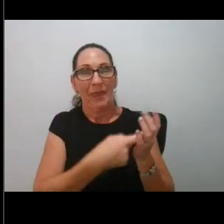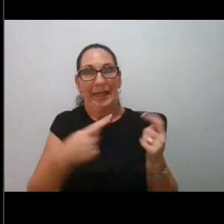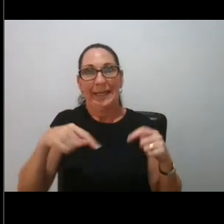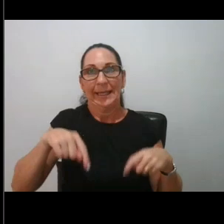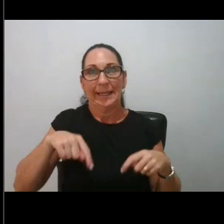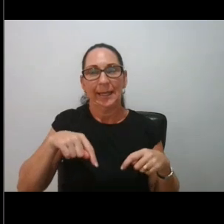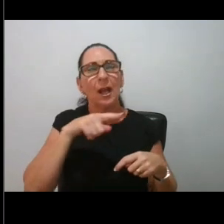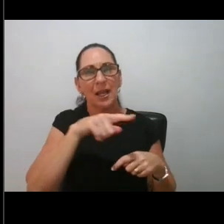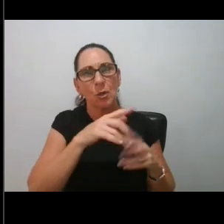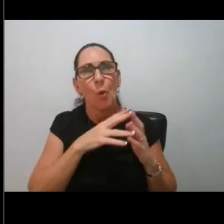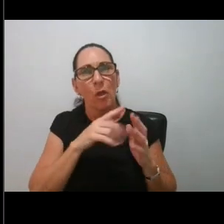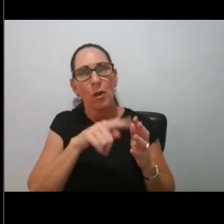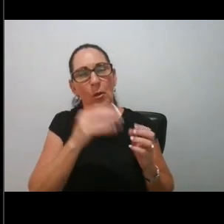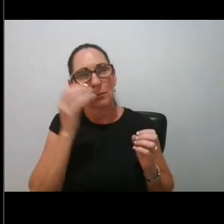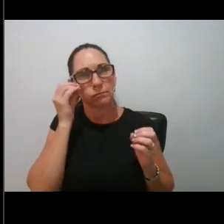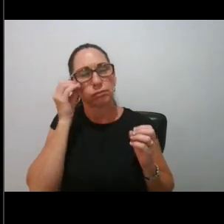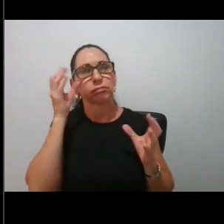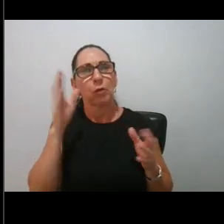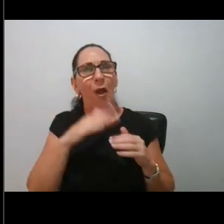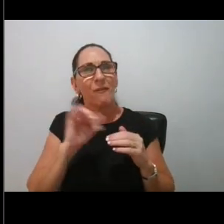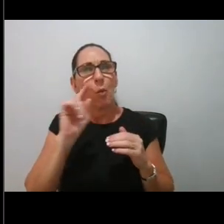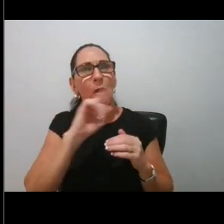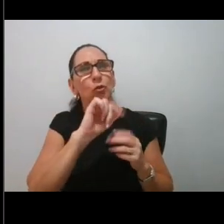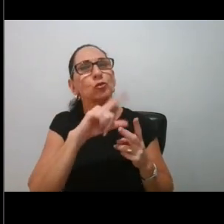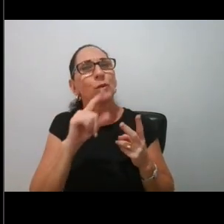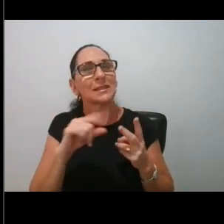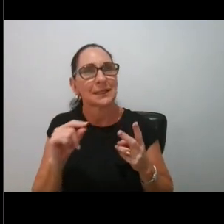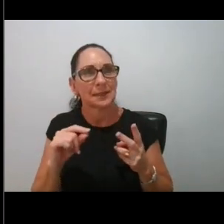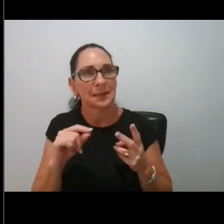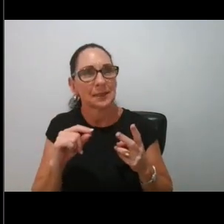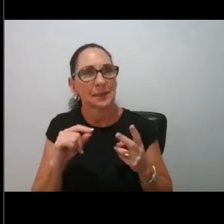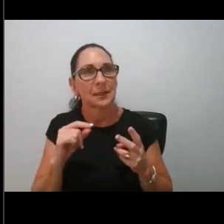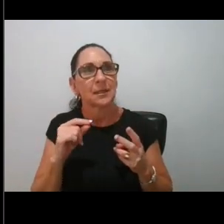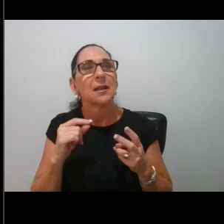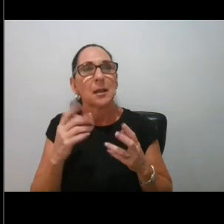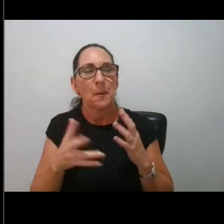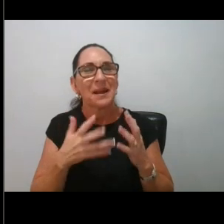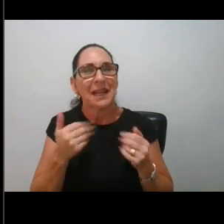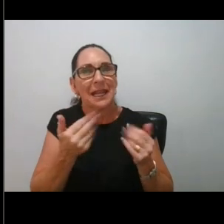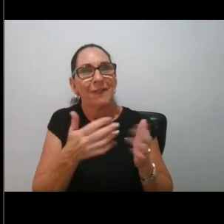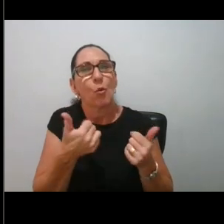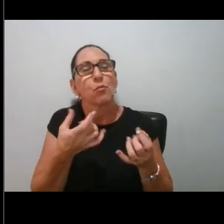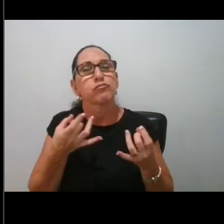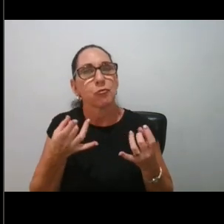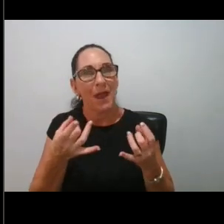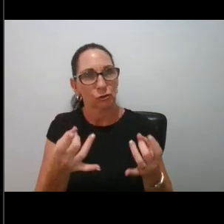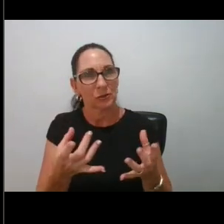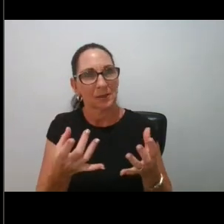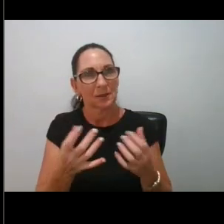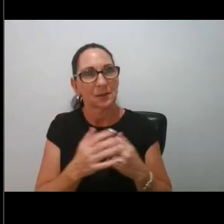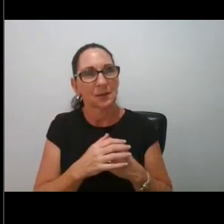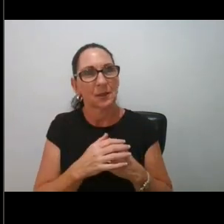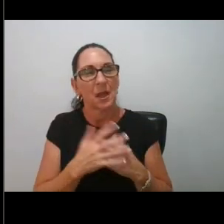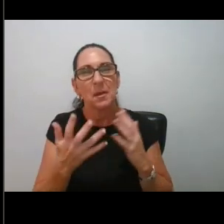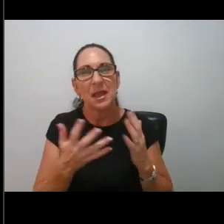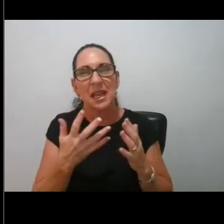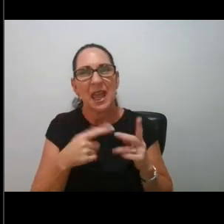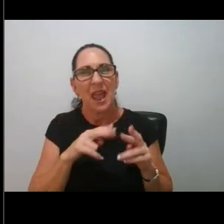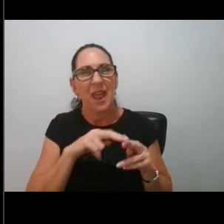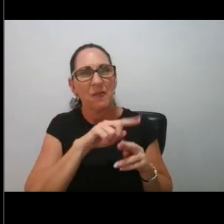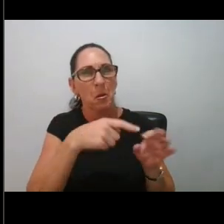is important, and also preparing people to be able to participate meaningfully, you know, answering any questions about what the process